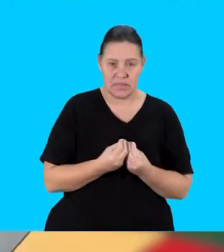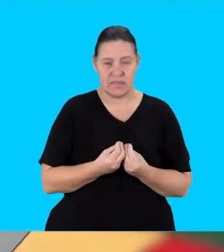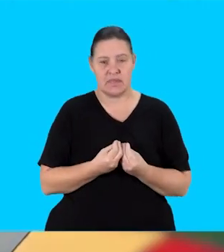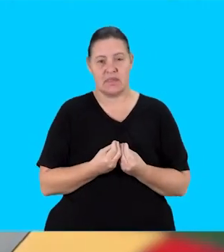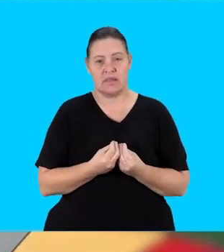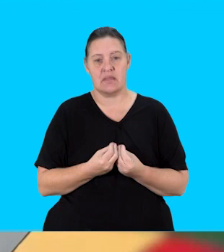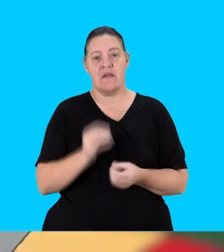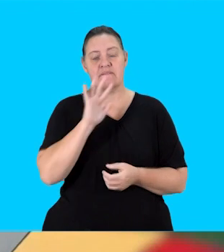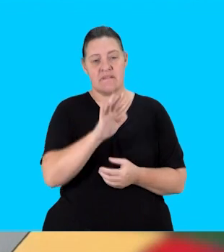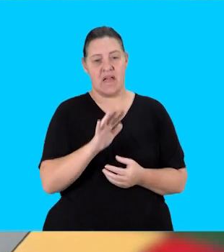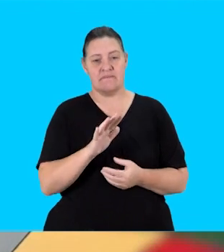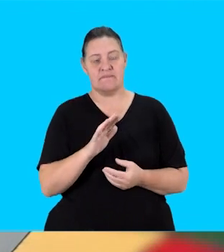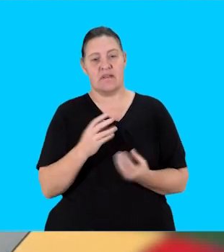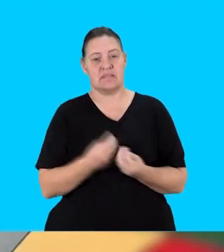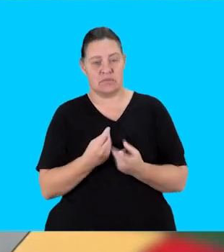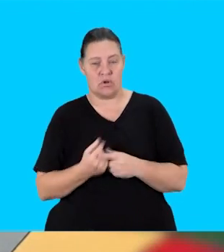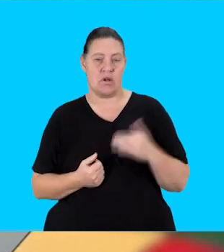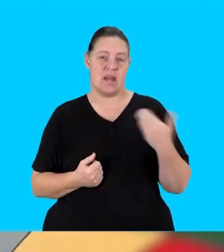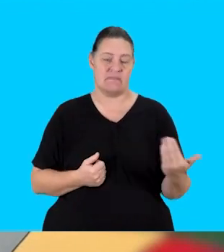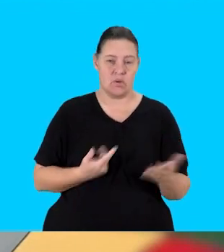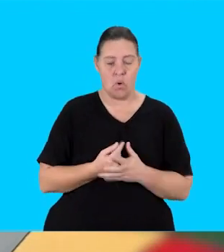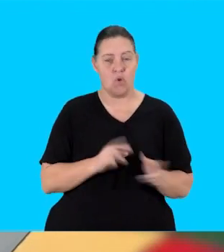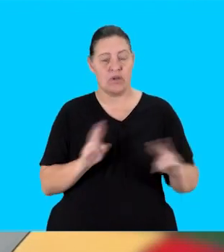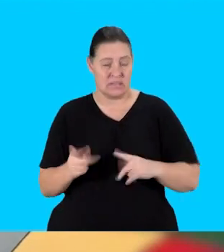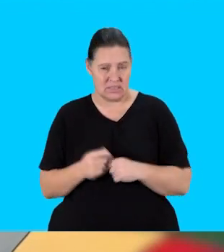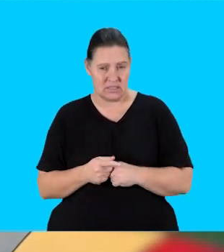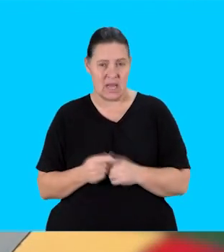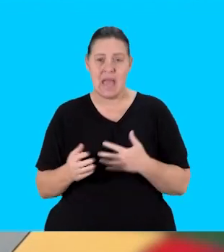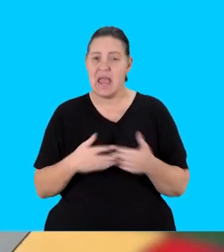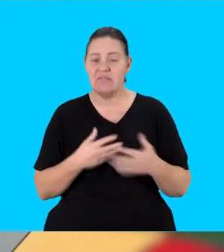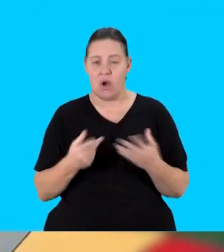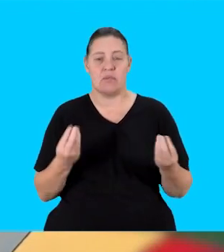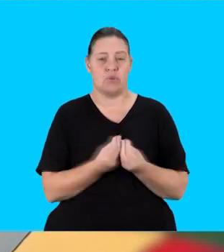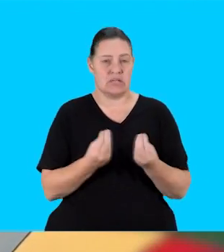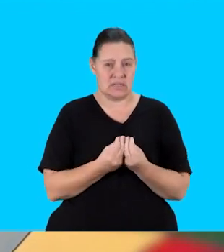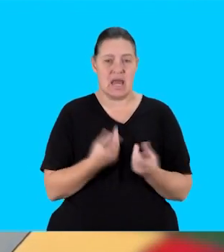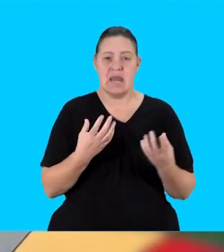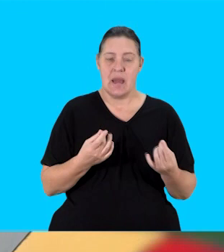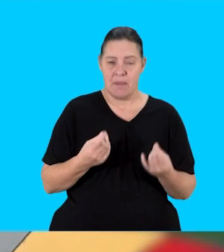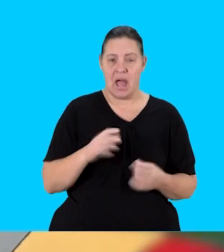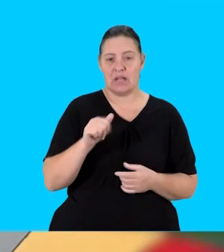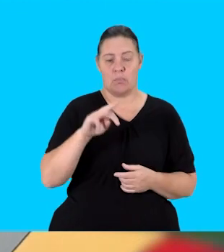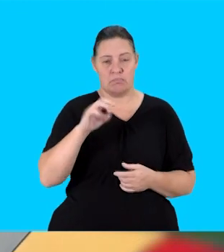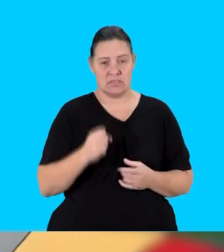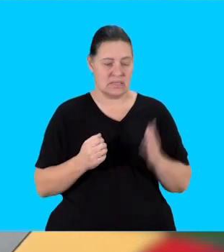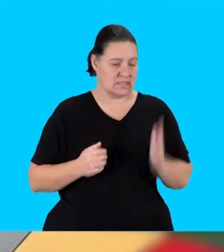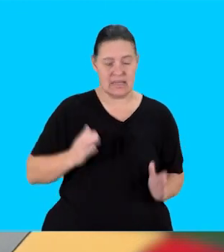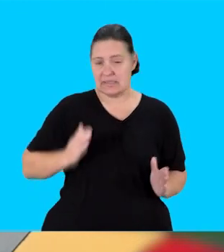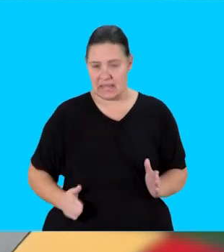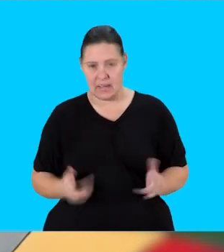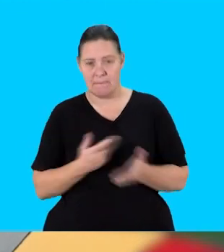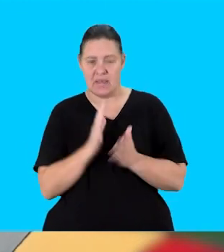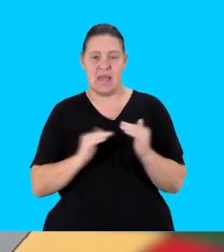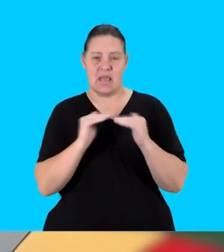with 5 substances on the left-hand side, or the reactants, even on the products, the number of atoms on either